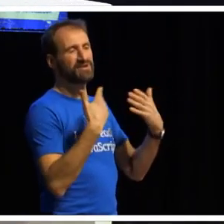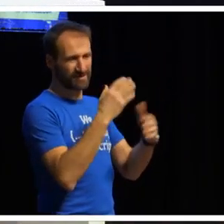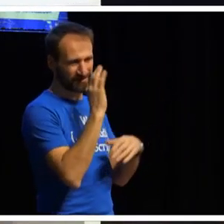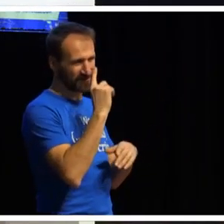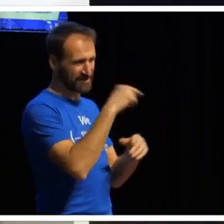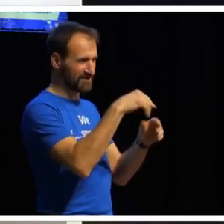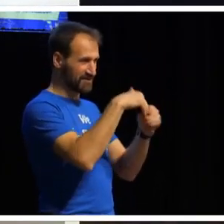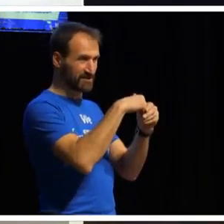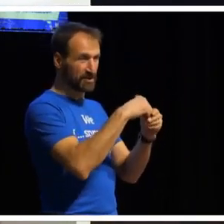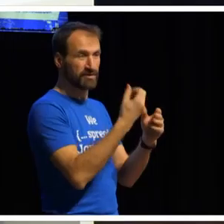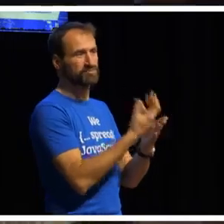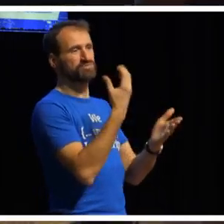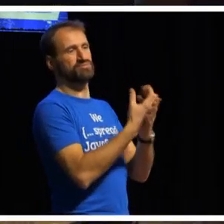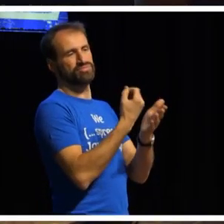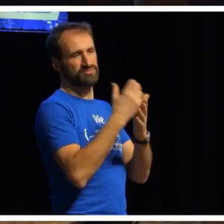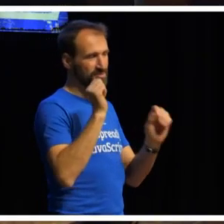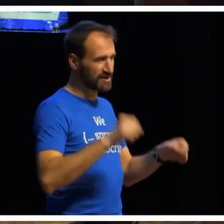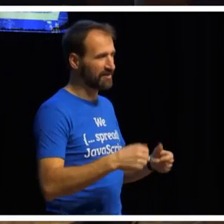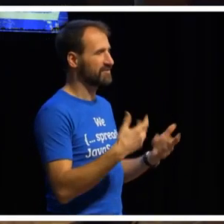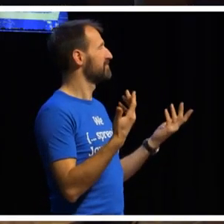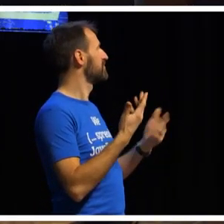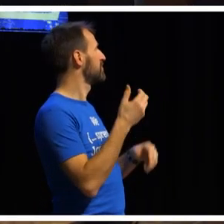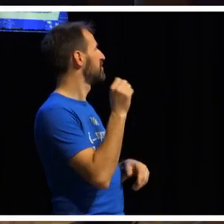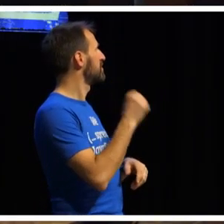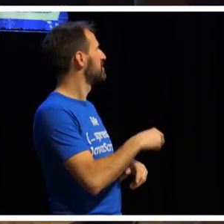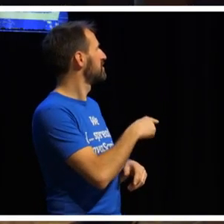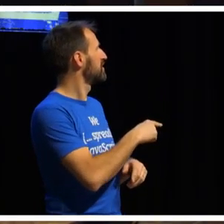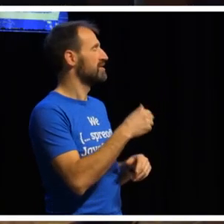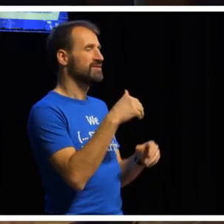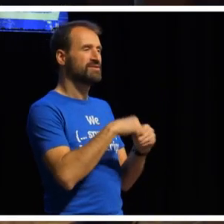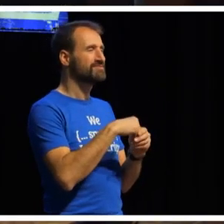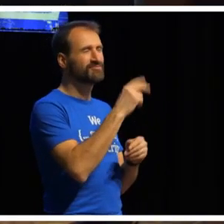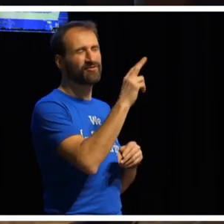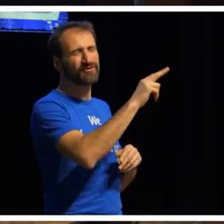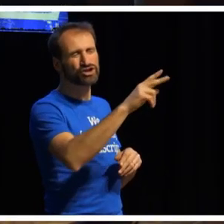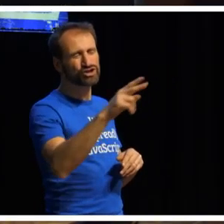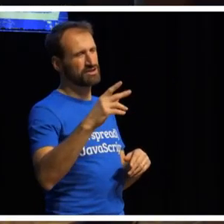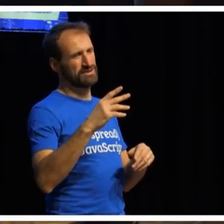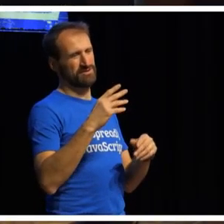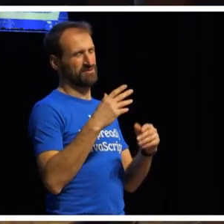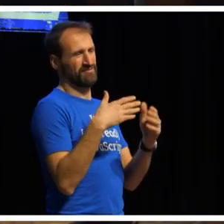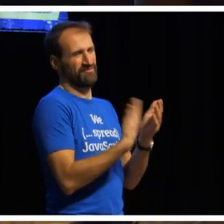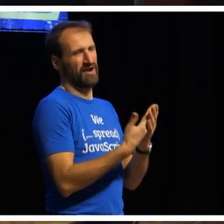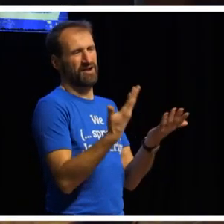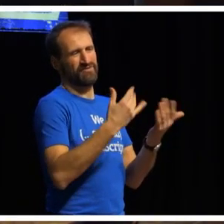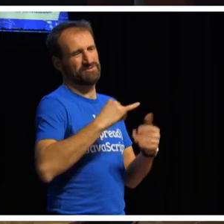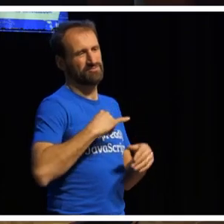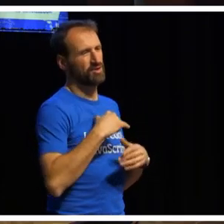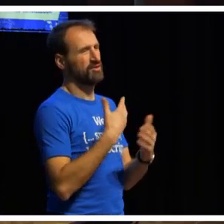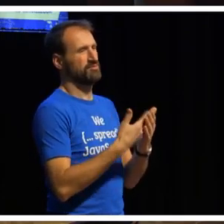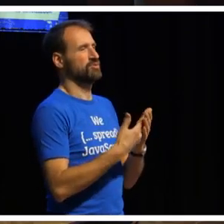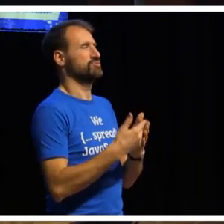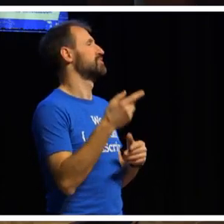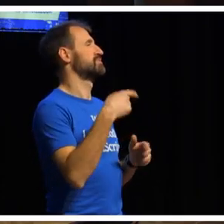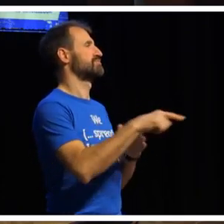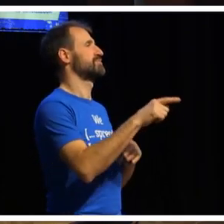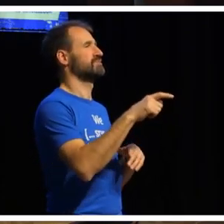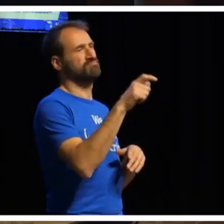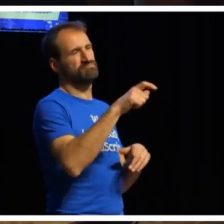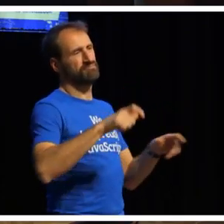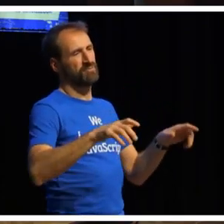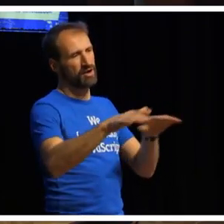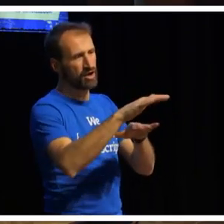you can make it into a Bluetooth low energy human interface device, like a keyboard or a volume control. So you can